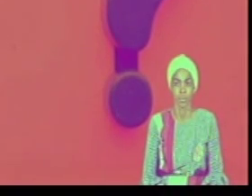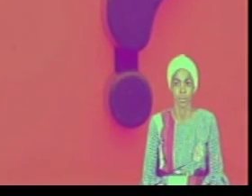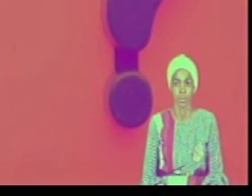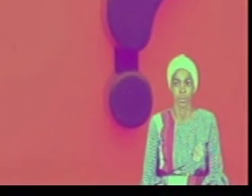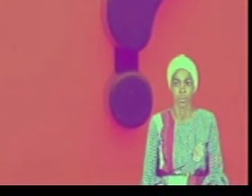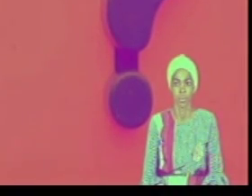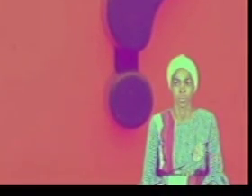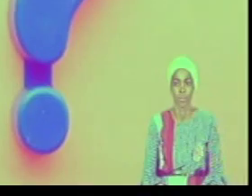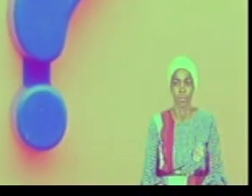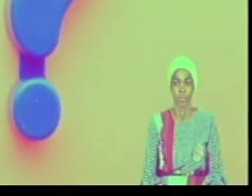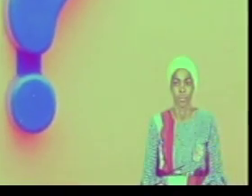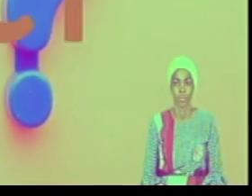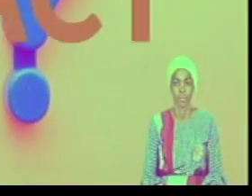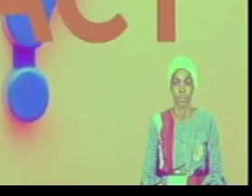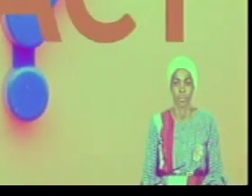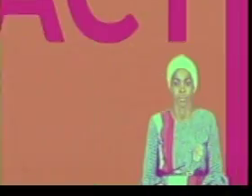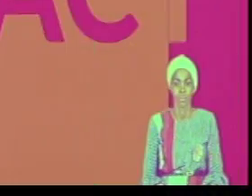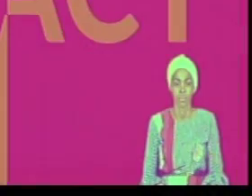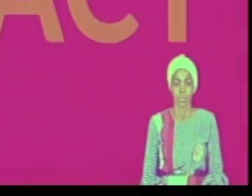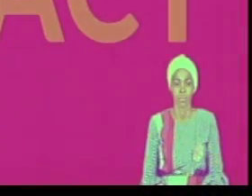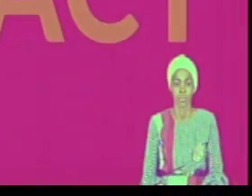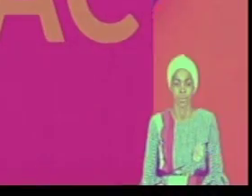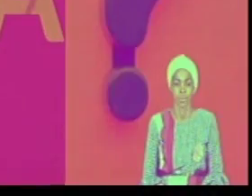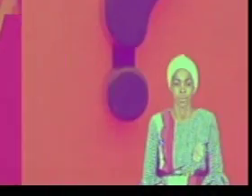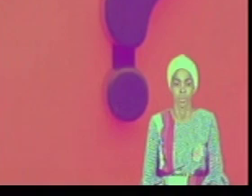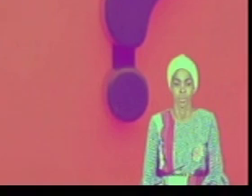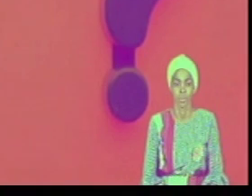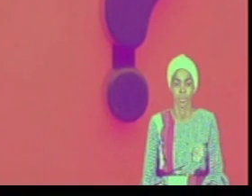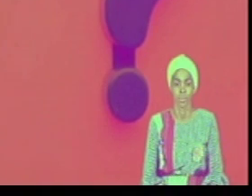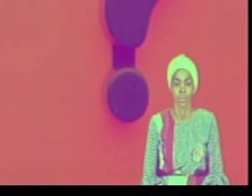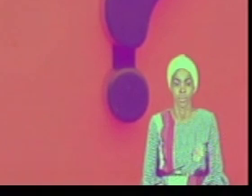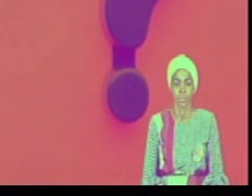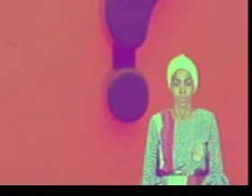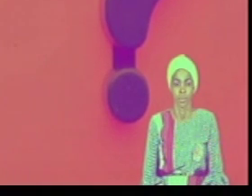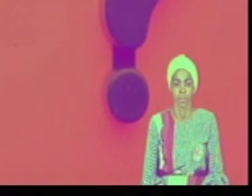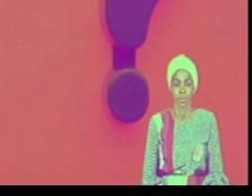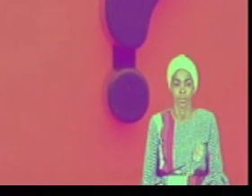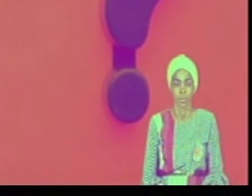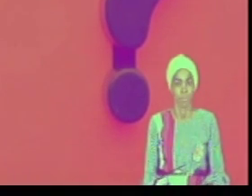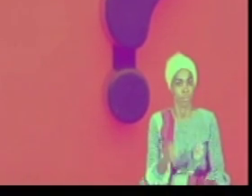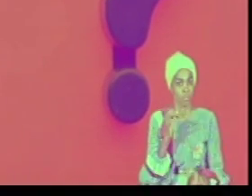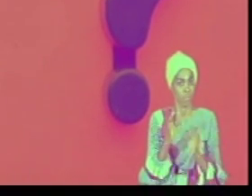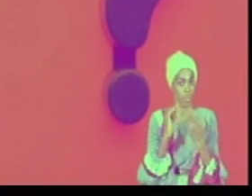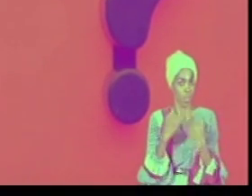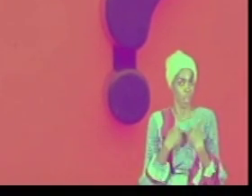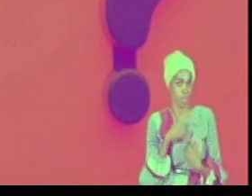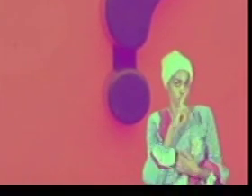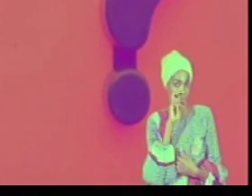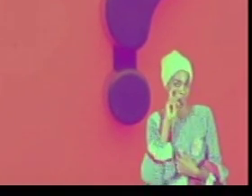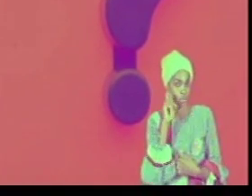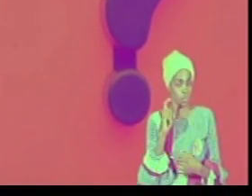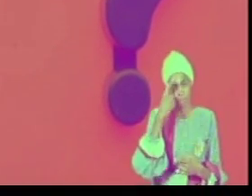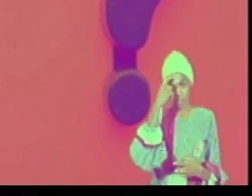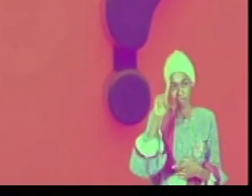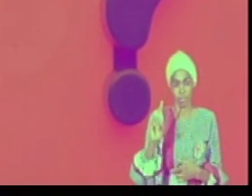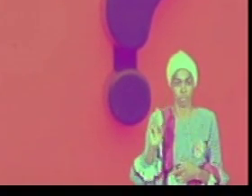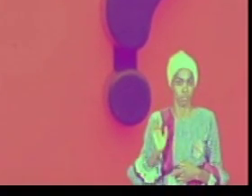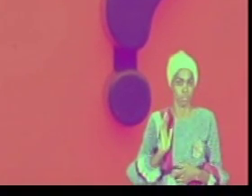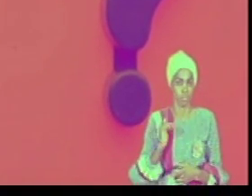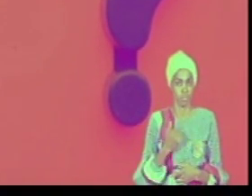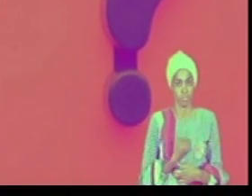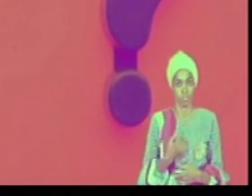Let's put our hands together. Let's put our hands together for our guest for speaker. Our is that the best you can do from the Alpha